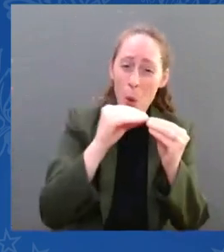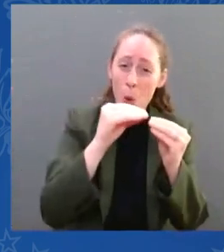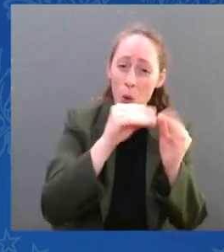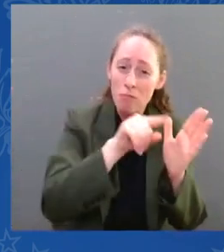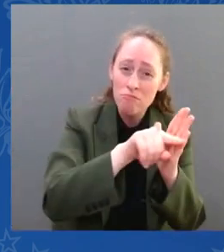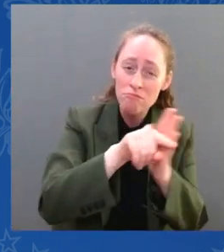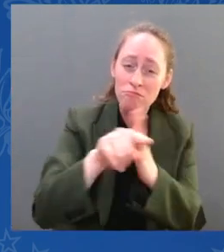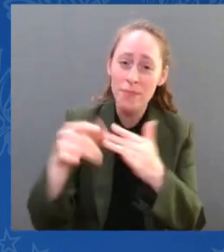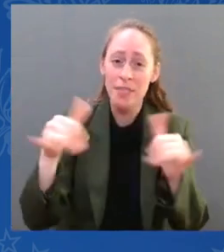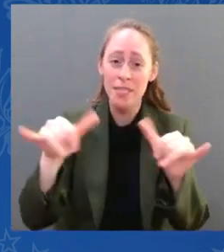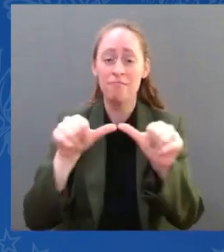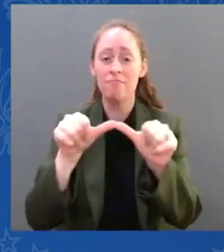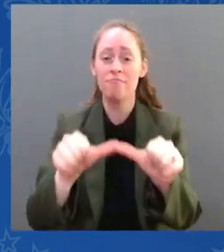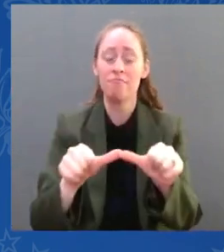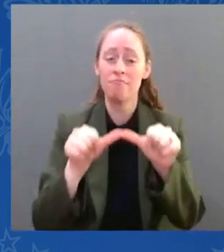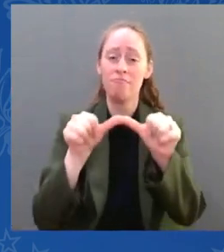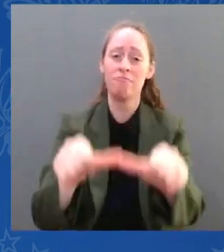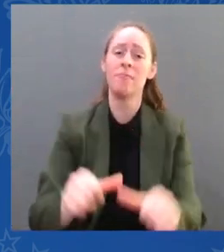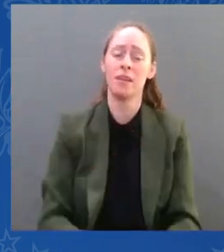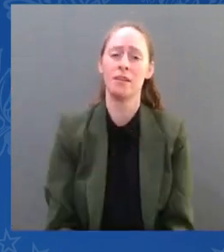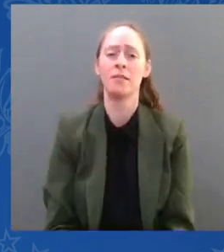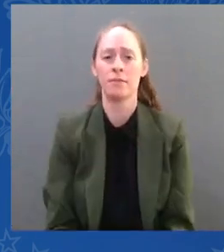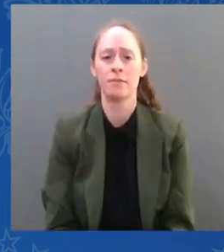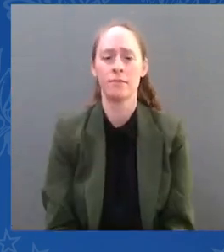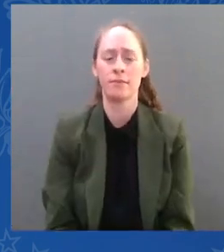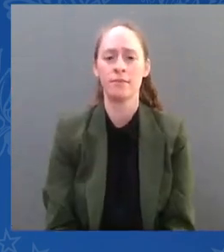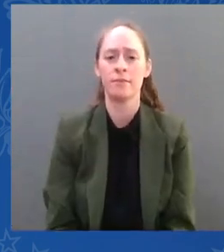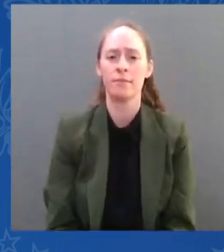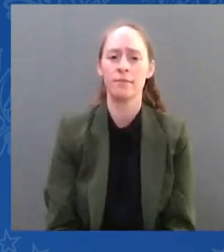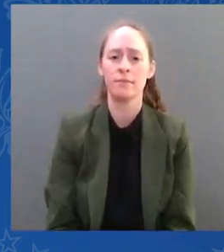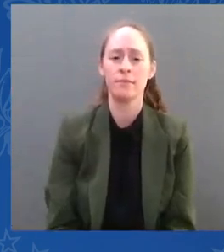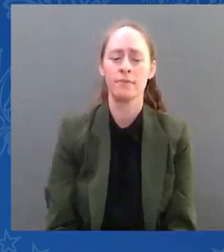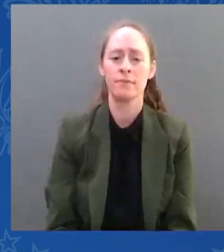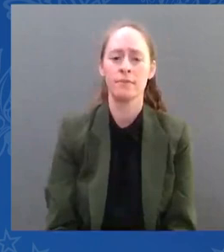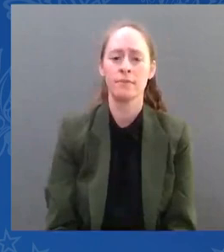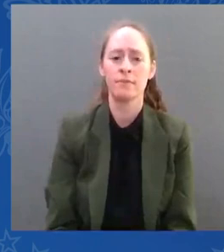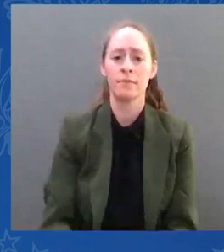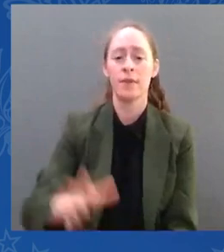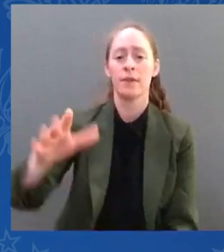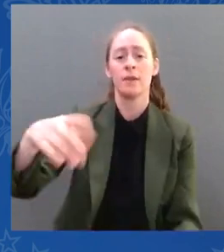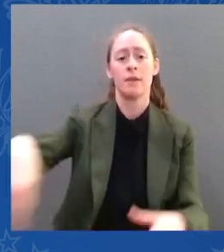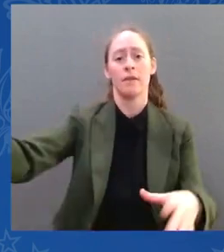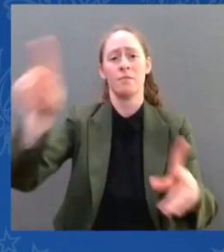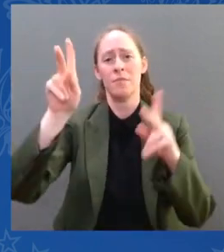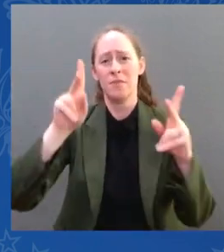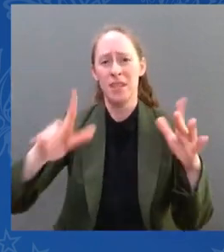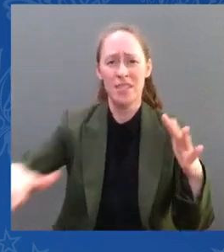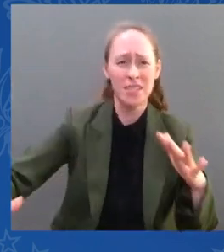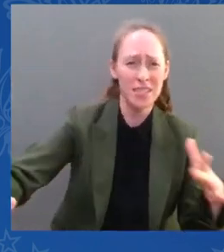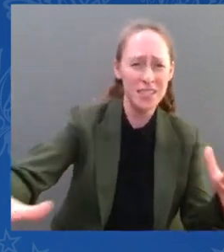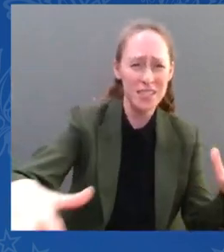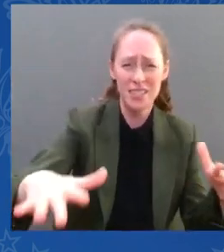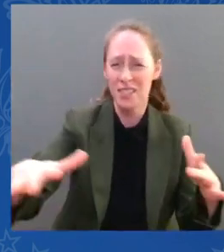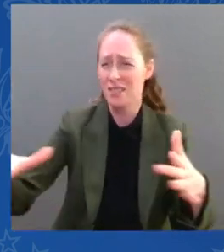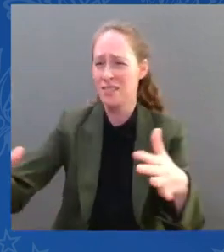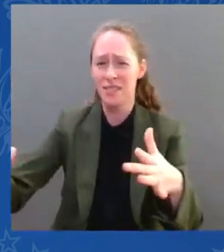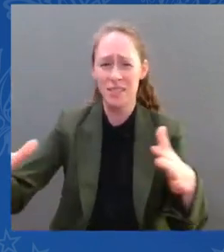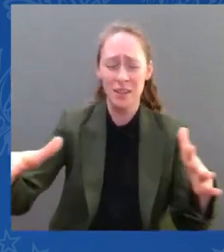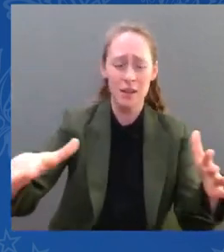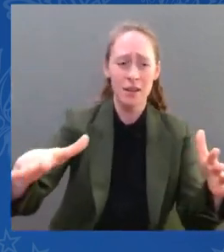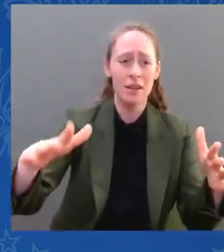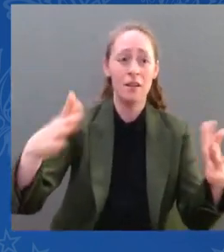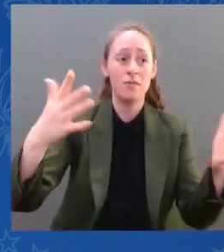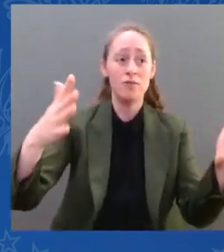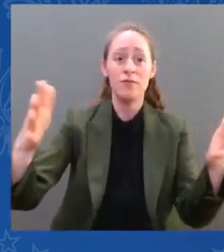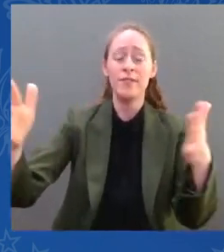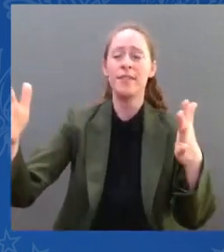to evacuate himself. At the time, Birdwell received a Silver Star for his outstanding heroism on the battlefield. It took